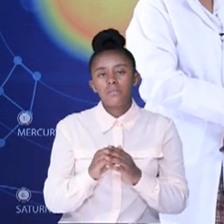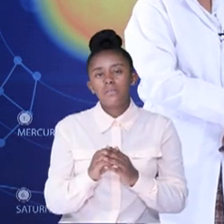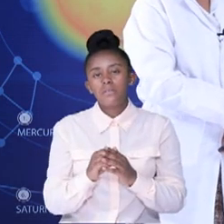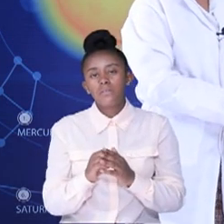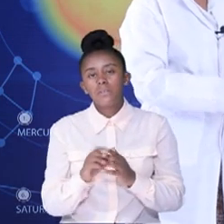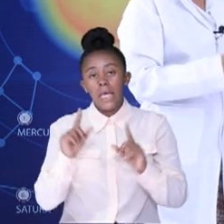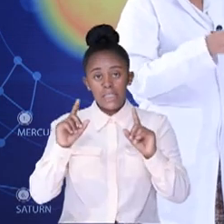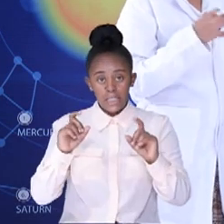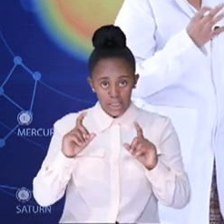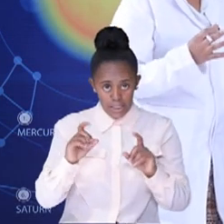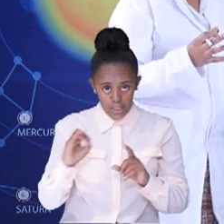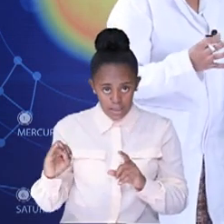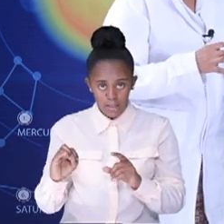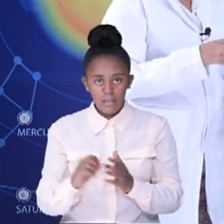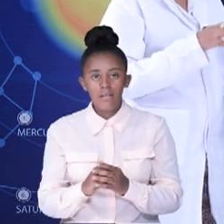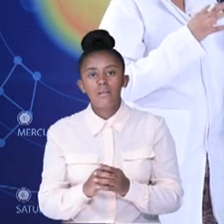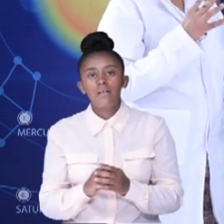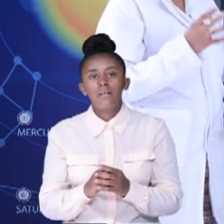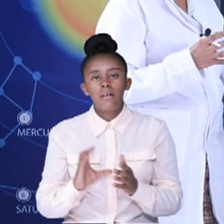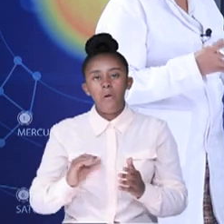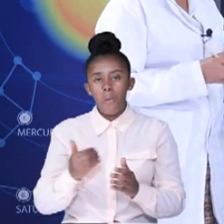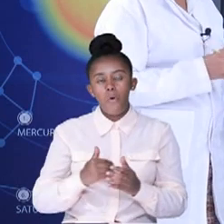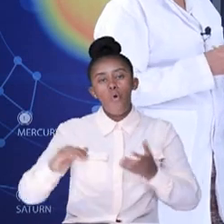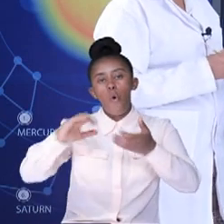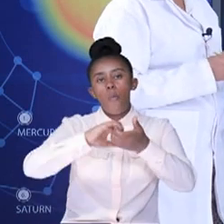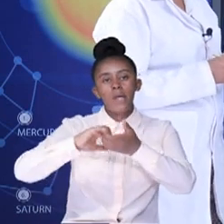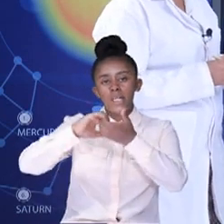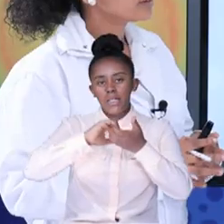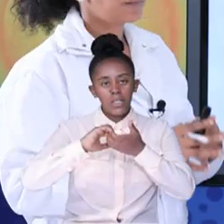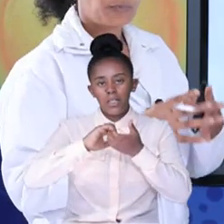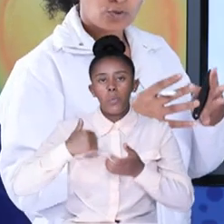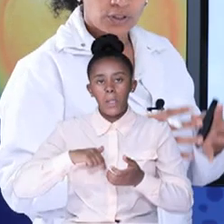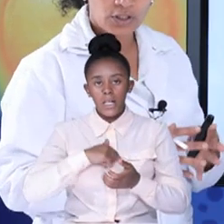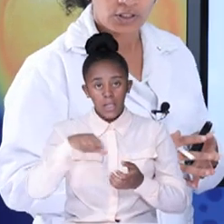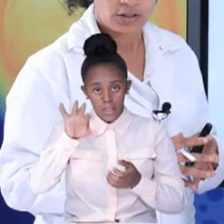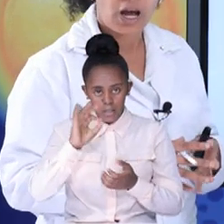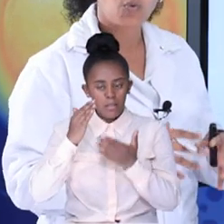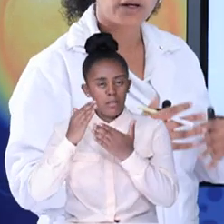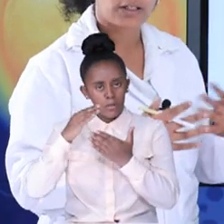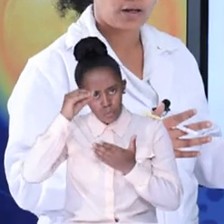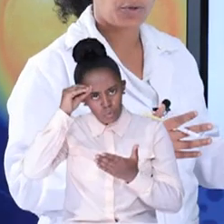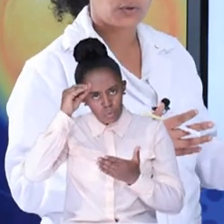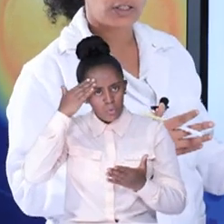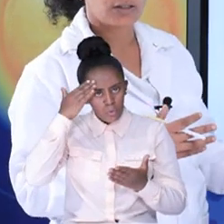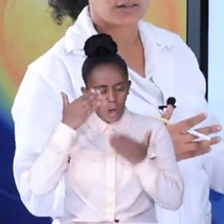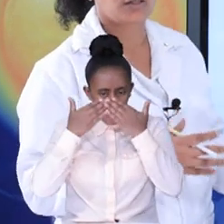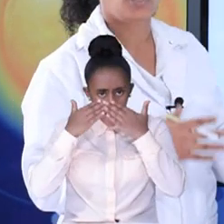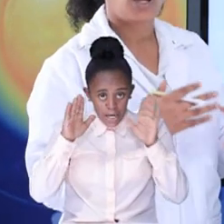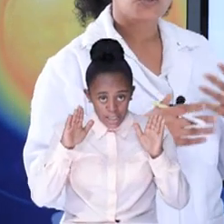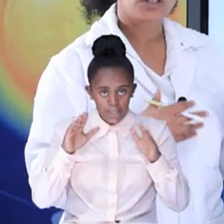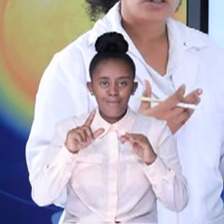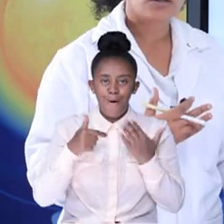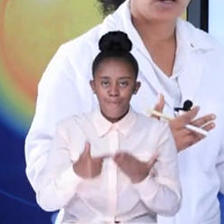testing service, local people or our community will get education, awareness about the